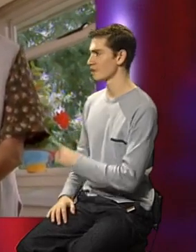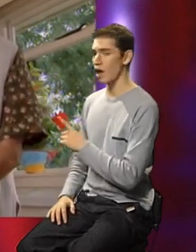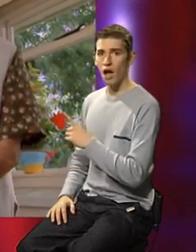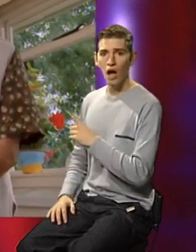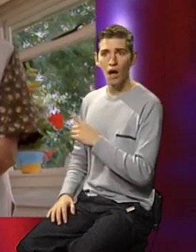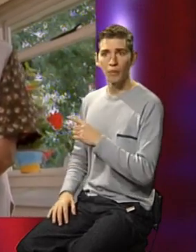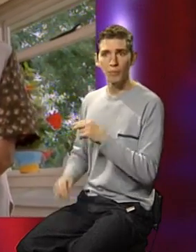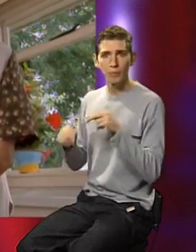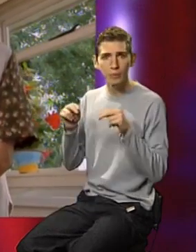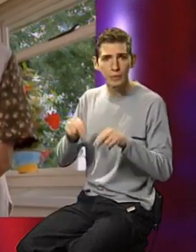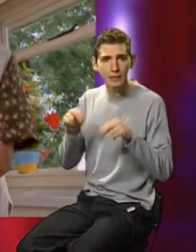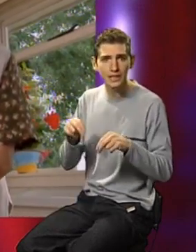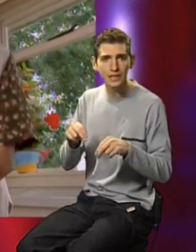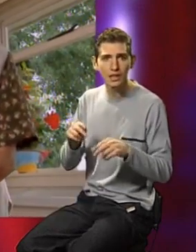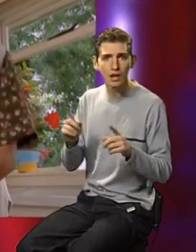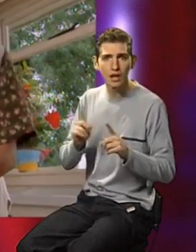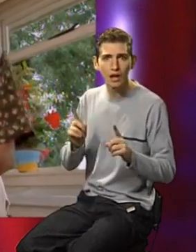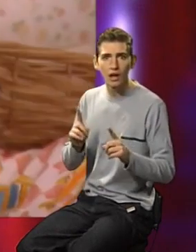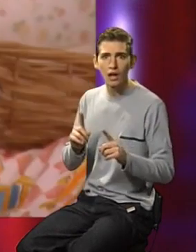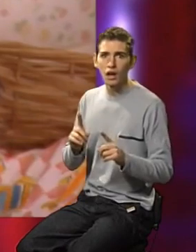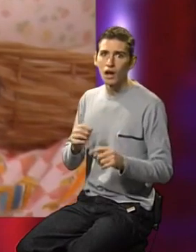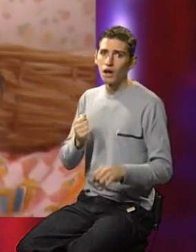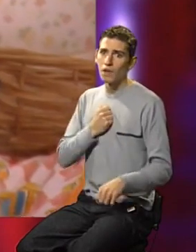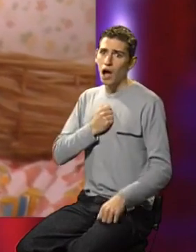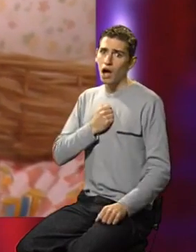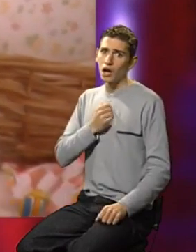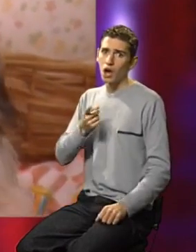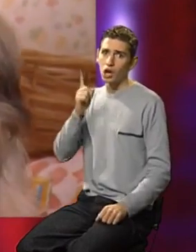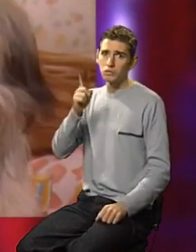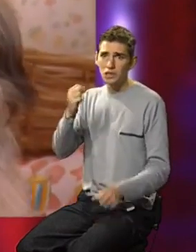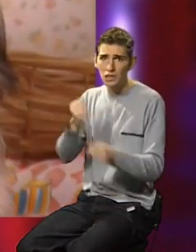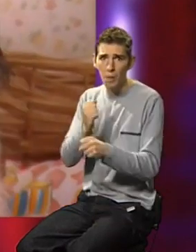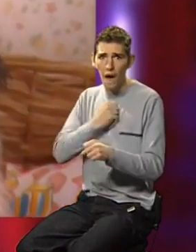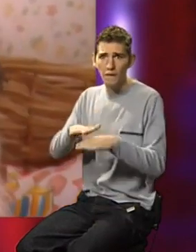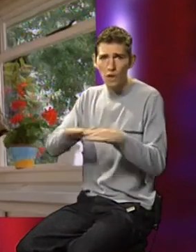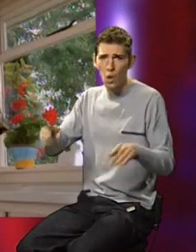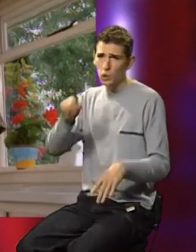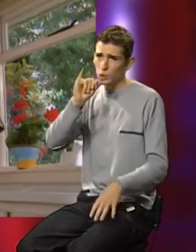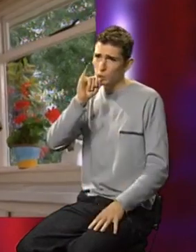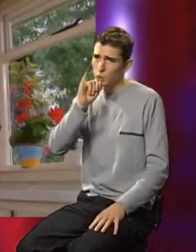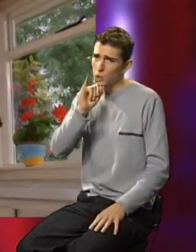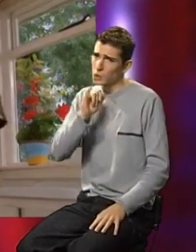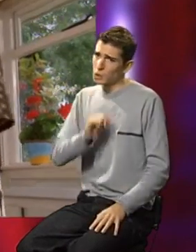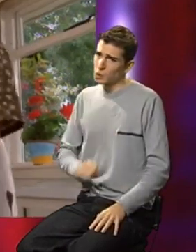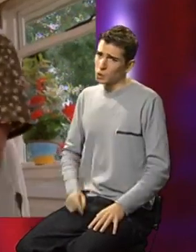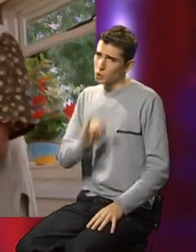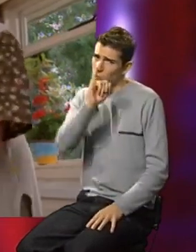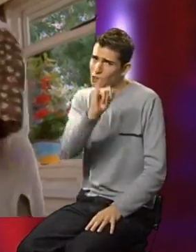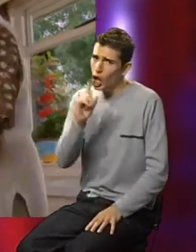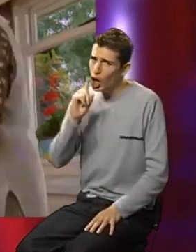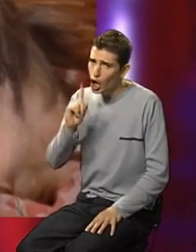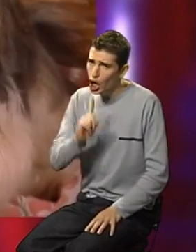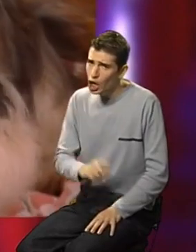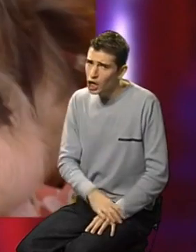Pippin, my goodness me, what have you done on my floor? You naughty